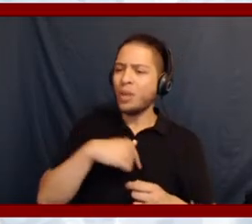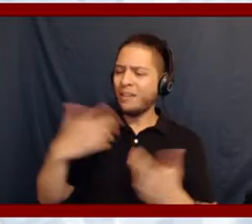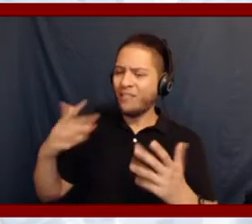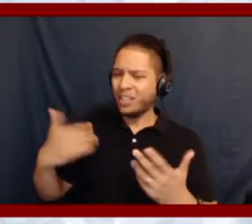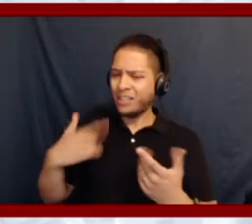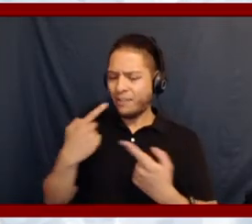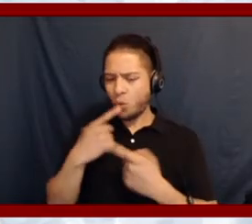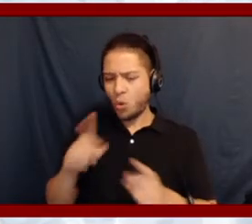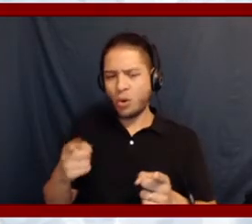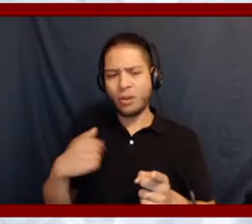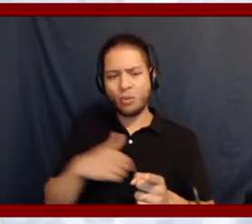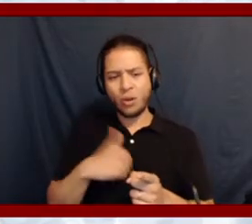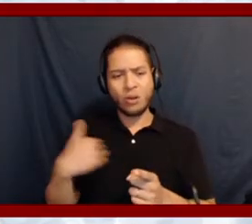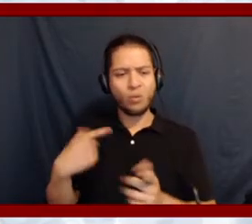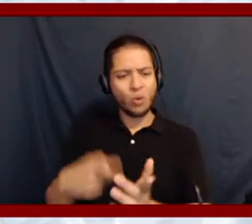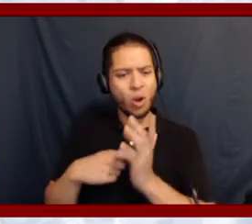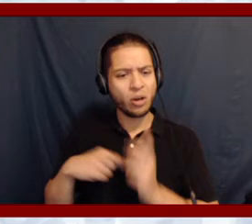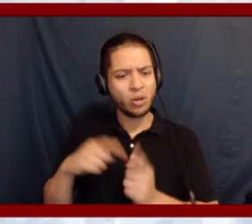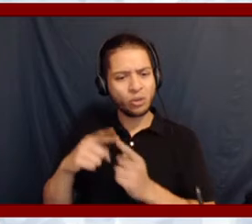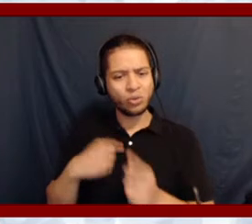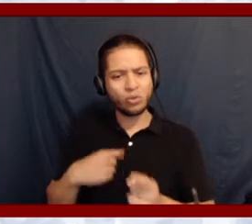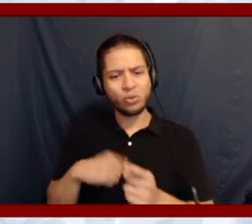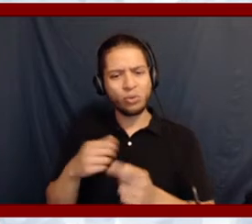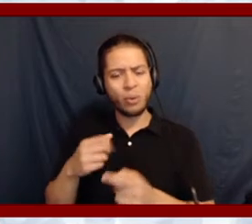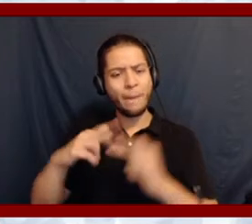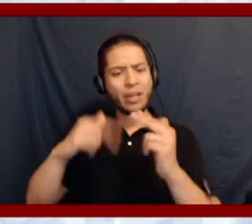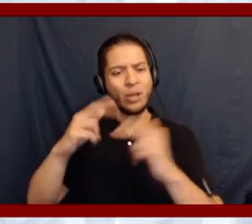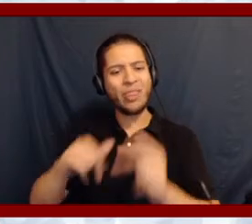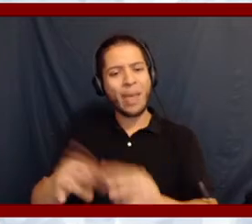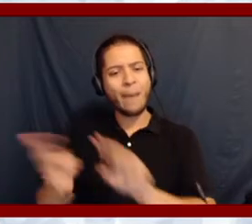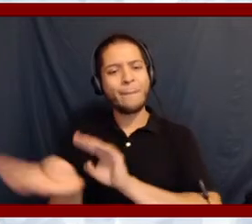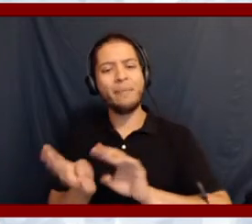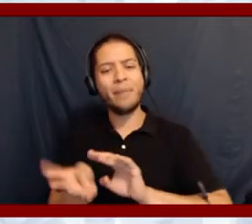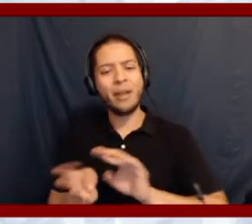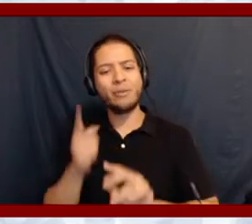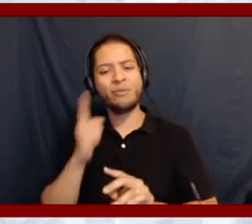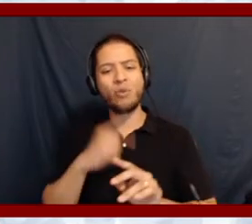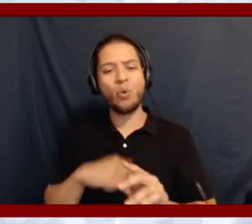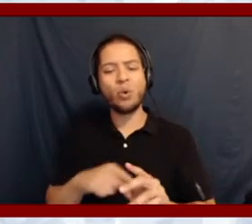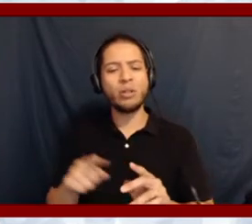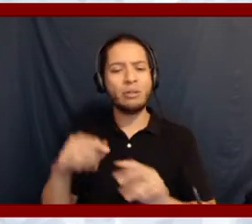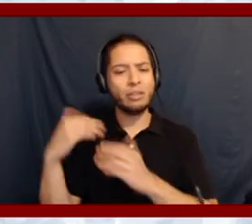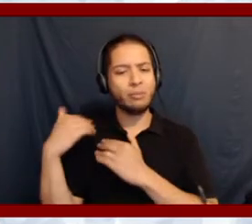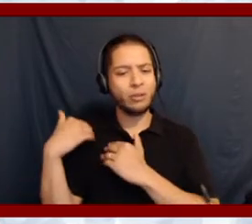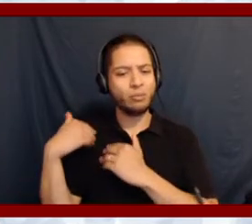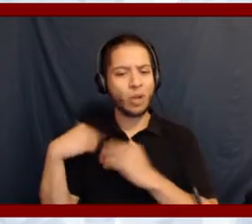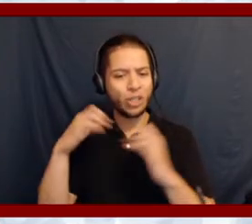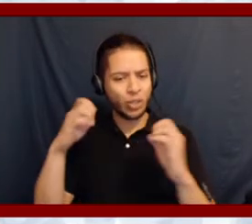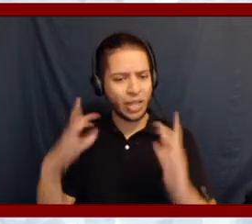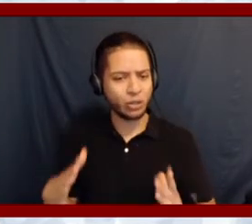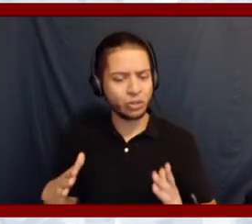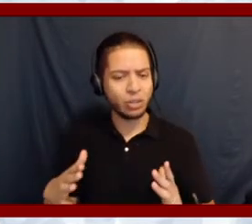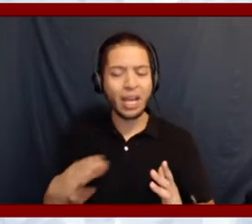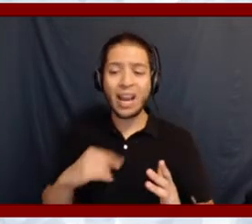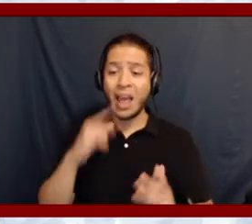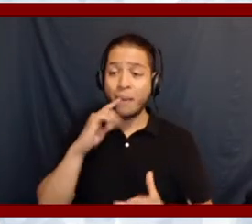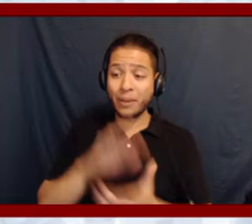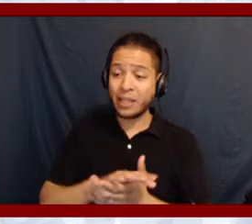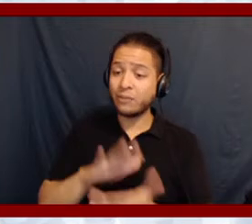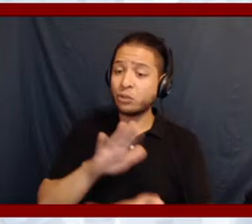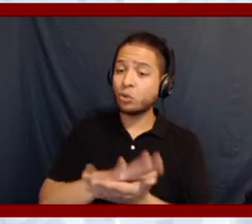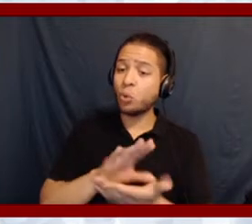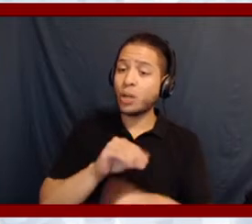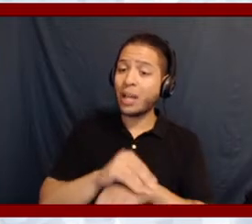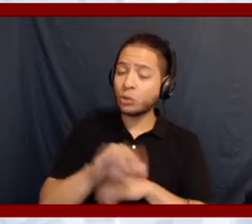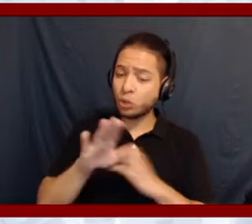culturally responsive educators who could meet the social emotional. And I do believe school counselors and those should,